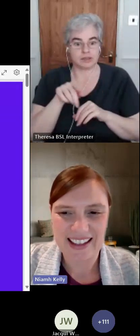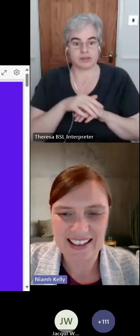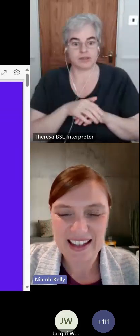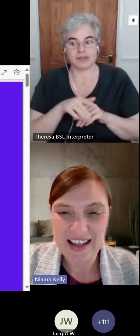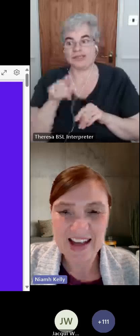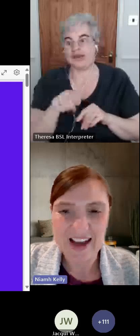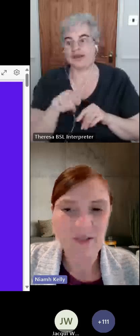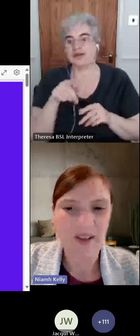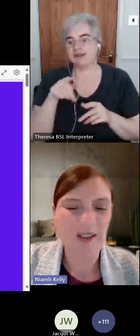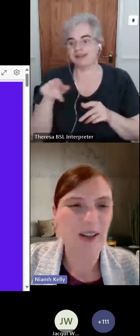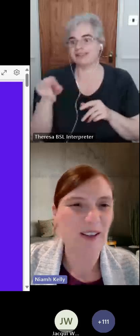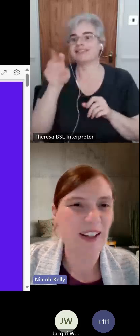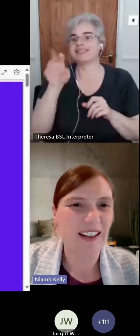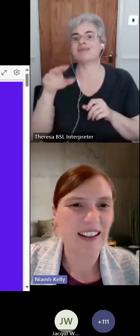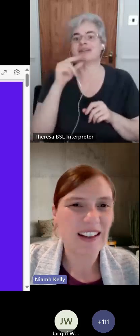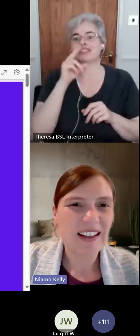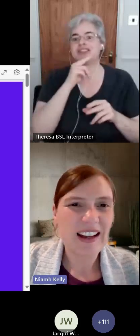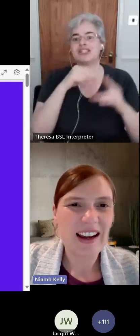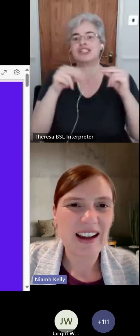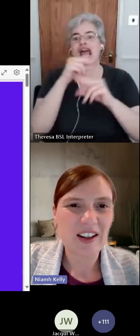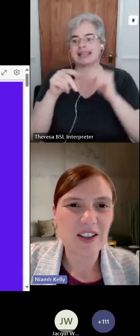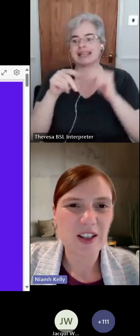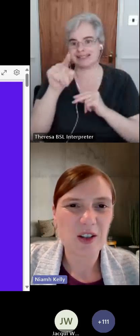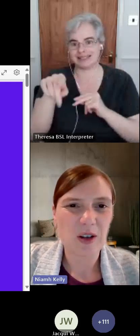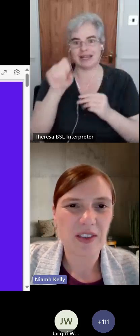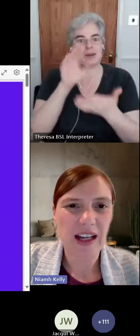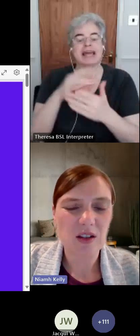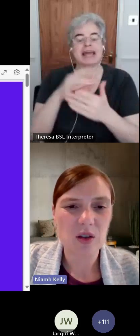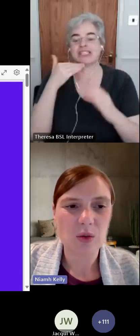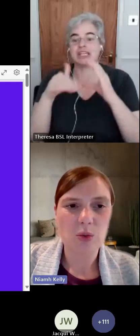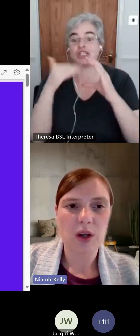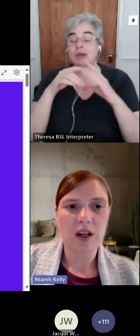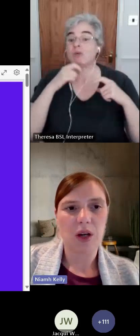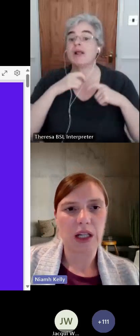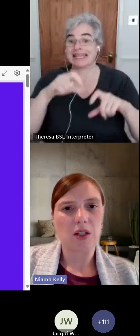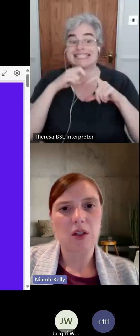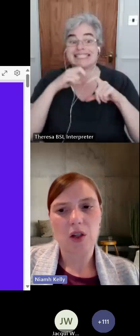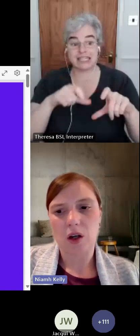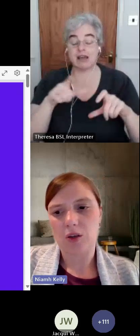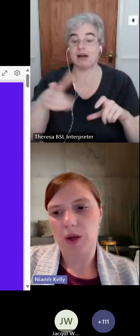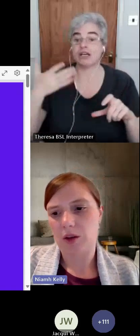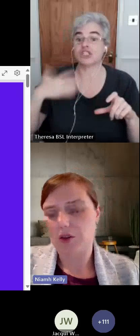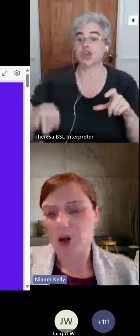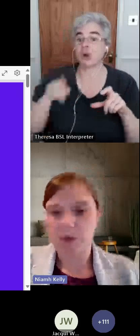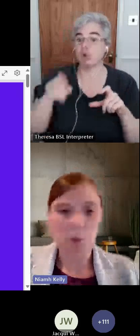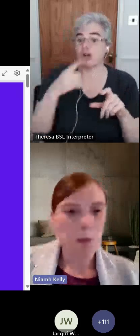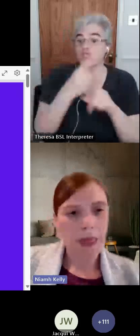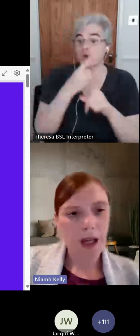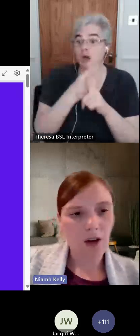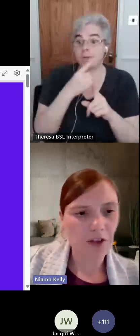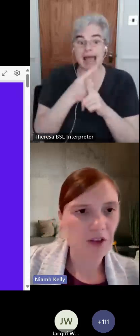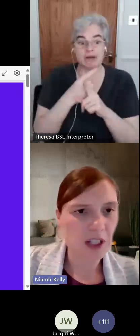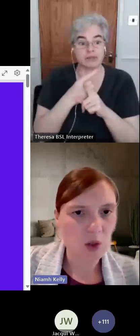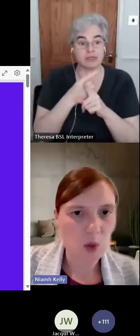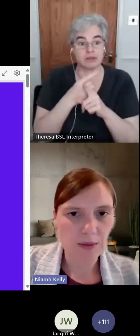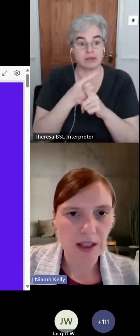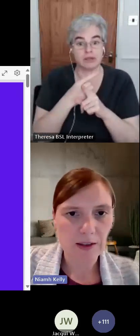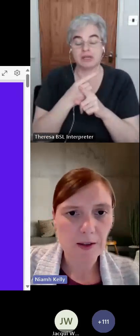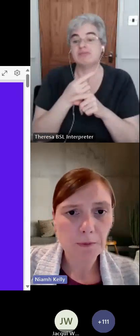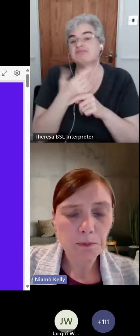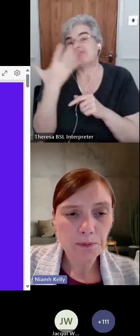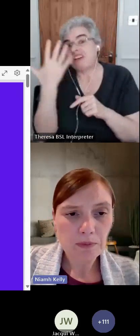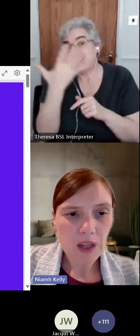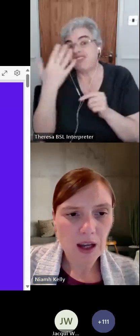assessment. Yes, like, and we'll continue on that. So what I wanted to talk about for around 15,